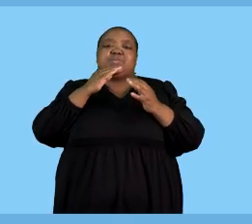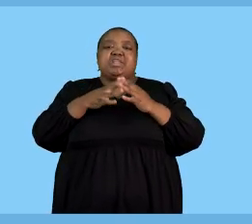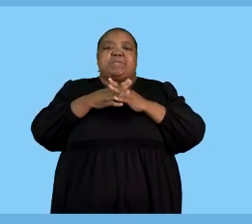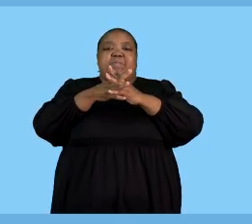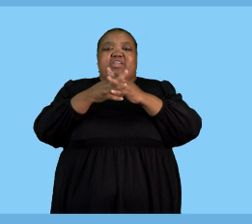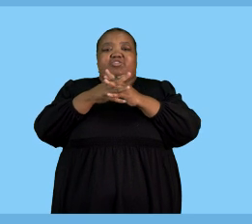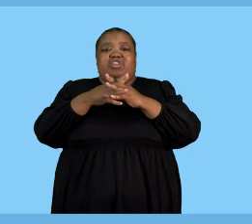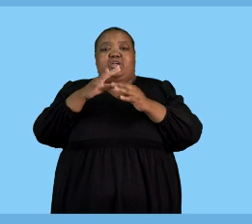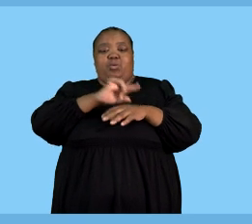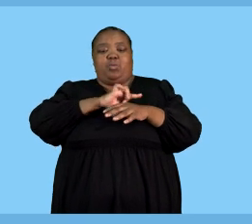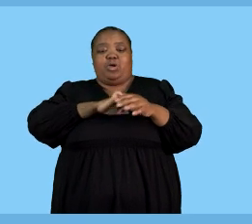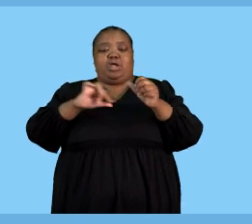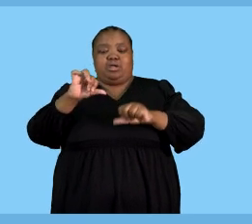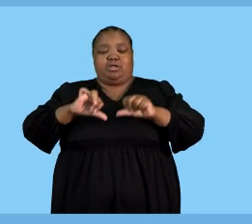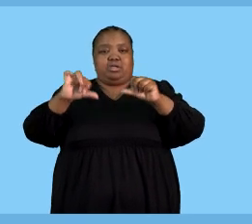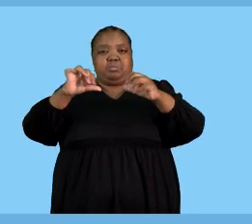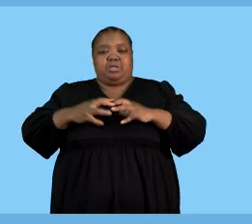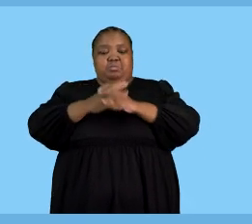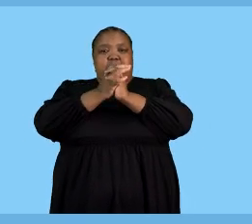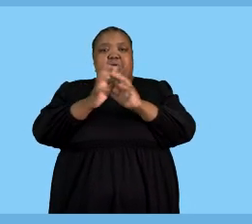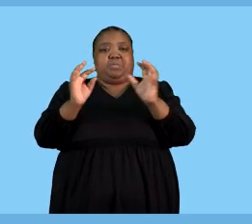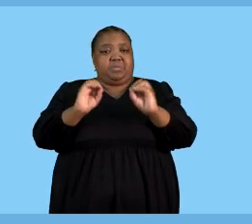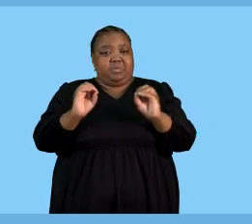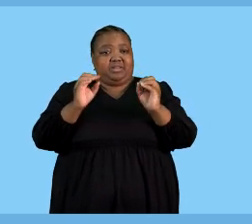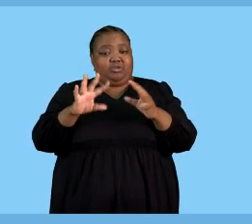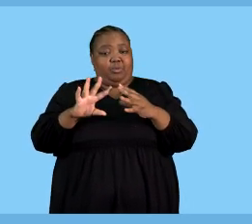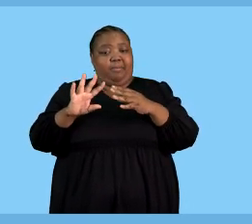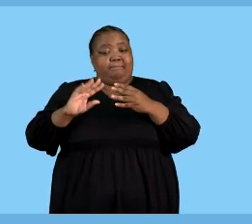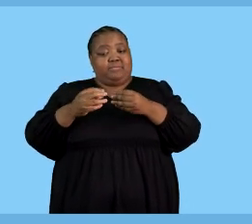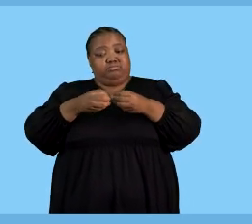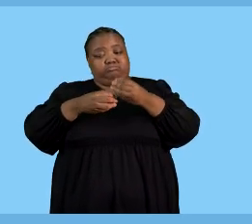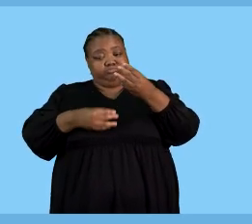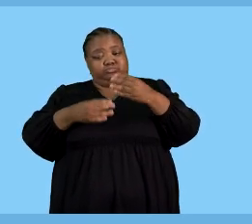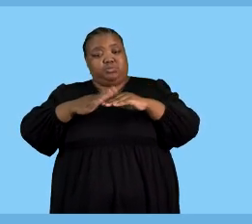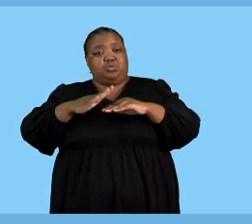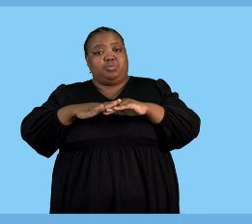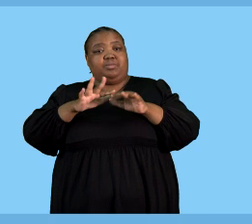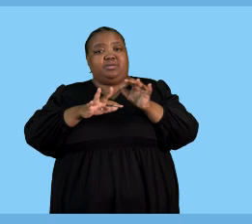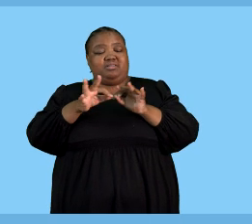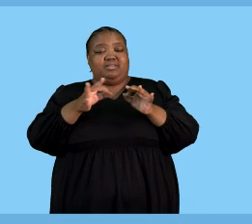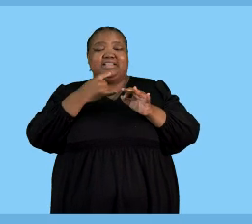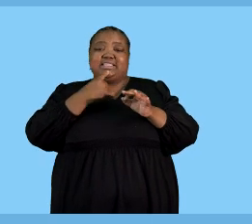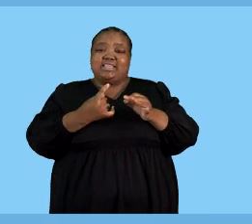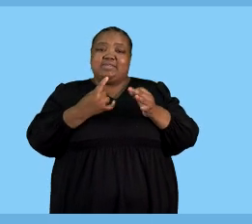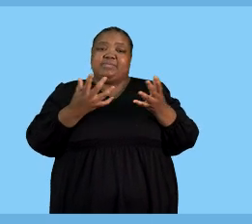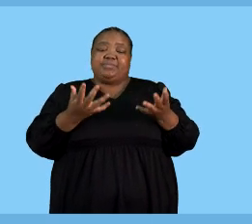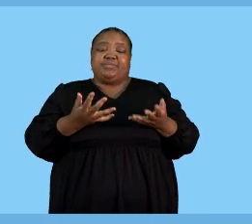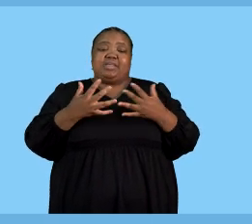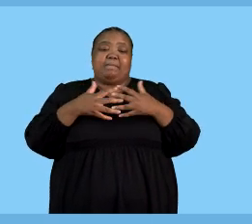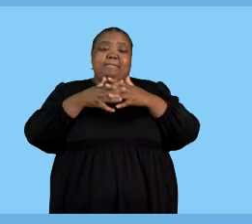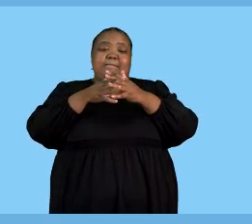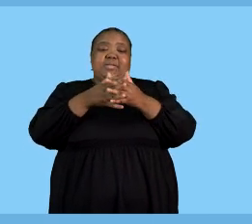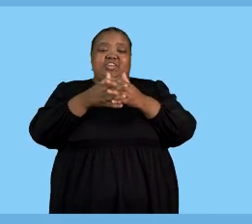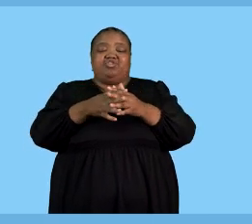they are not chemically bonded. Then maybe you want to take it further, you can say that this is a